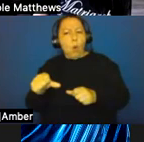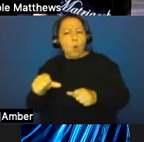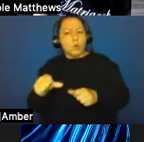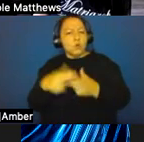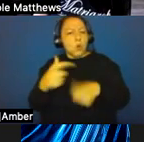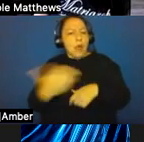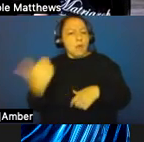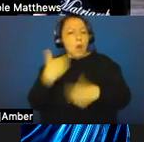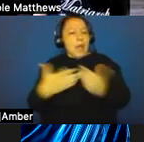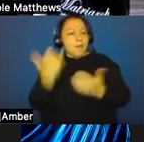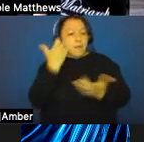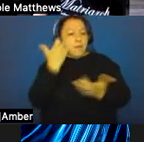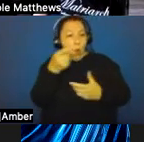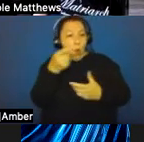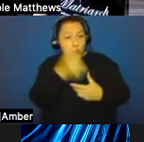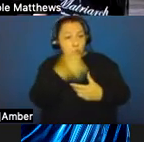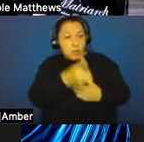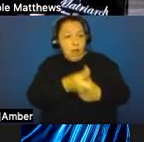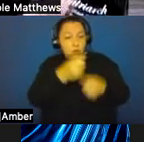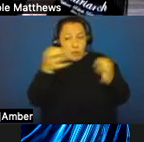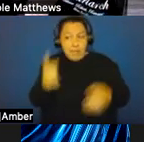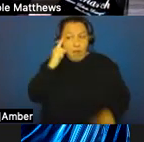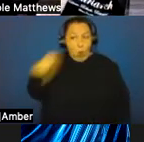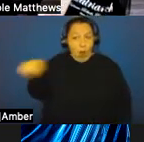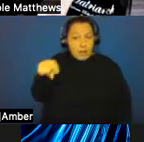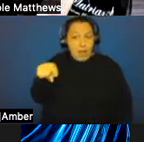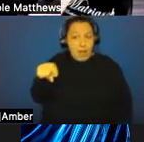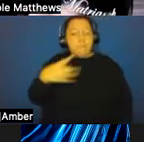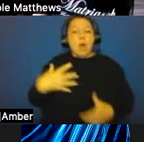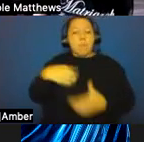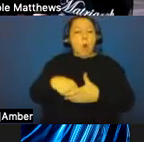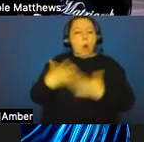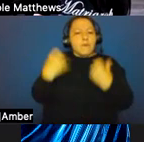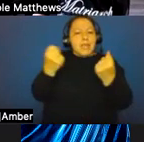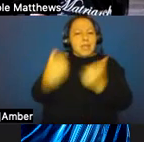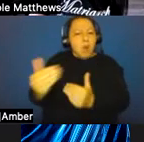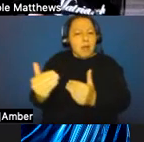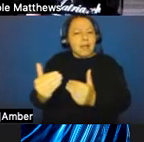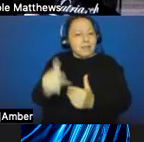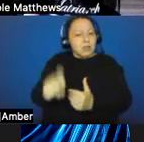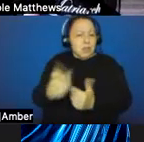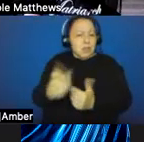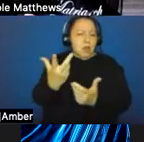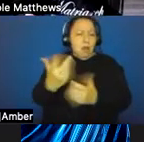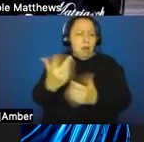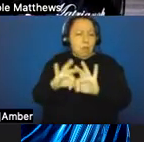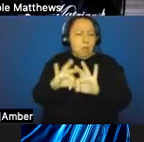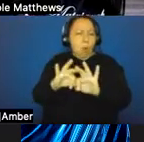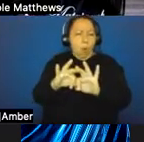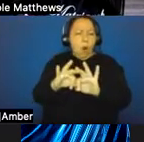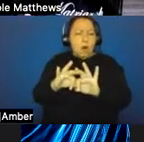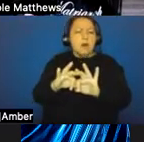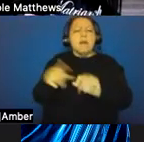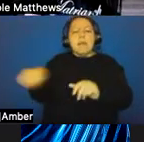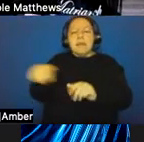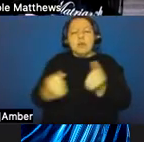the decision for them, crucial to healing process, that they are supported and not told what to do. I mean, that's really what that